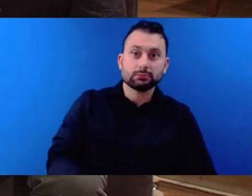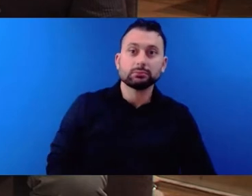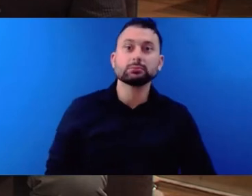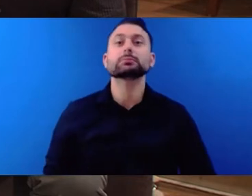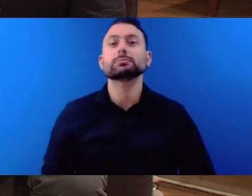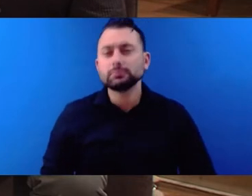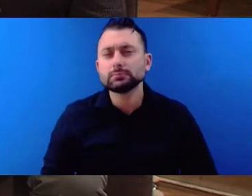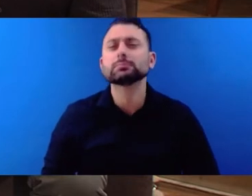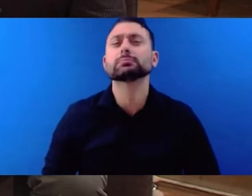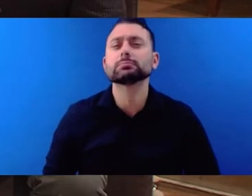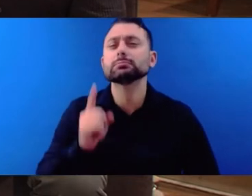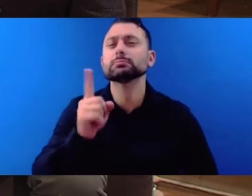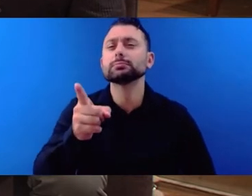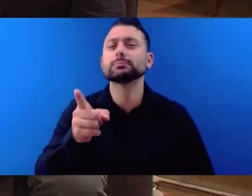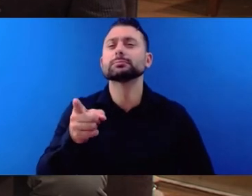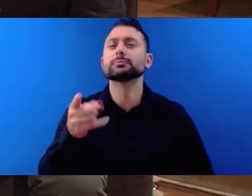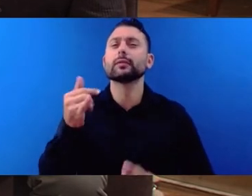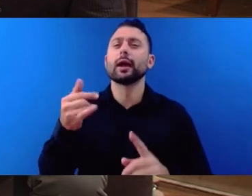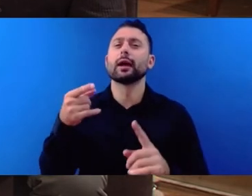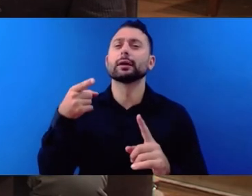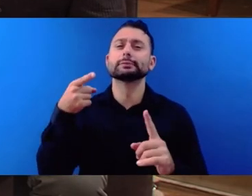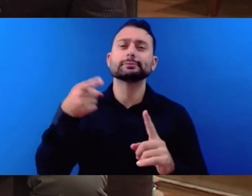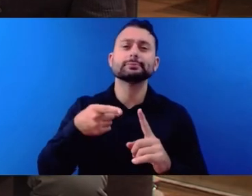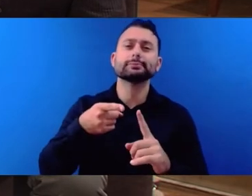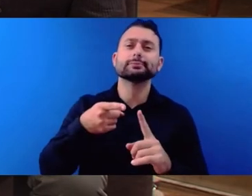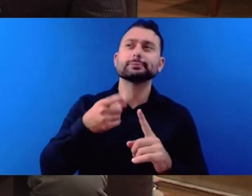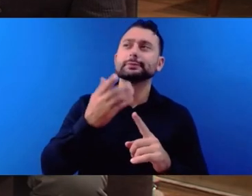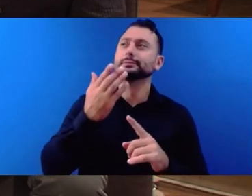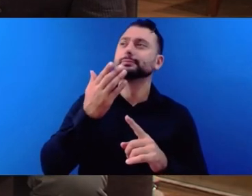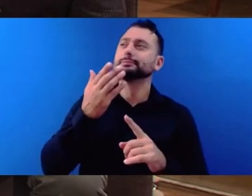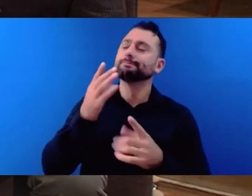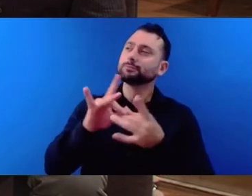I'm really wondering about when you mentioned